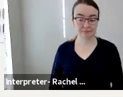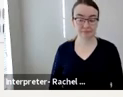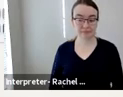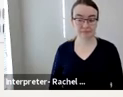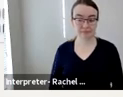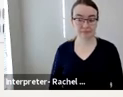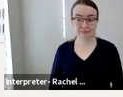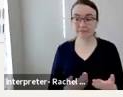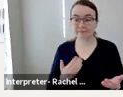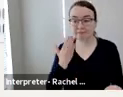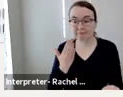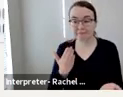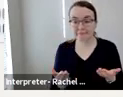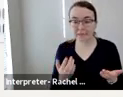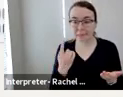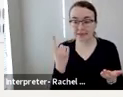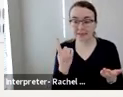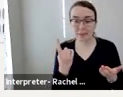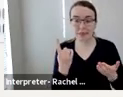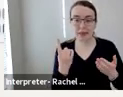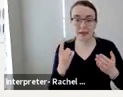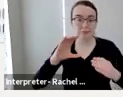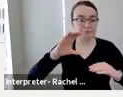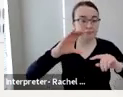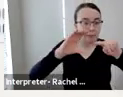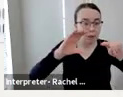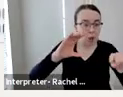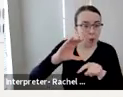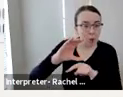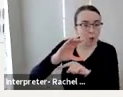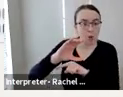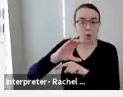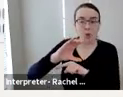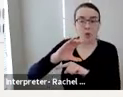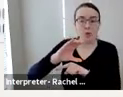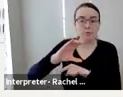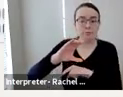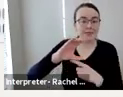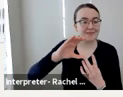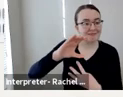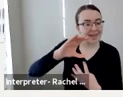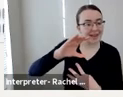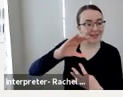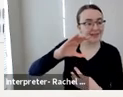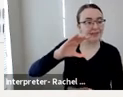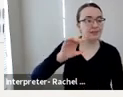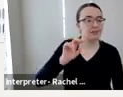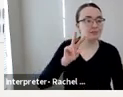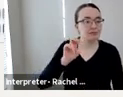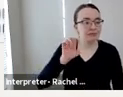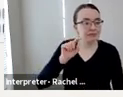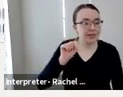And maybe there's a little element below this that has a vent detail on it.